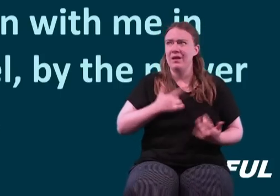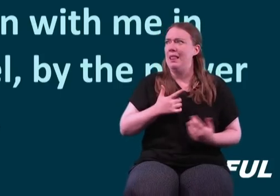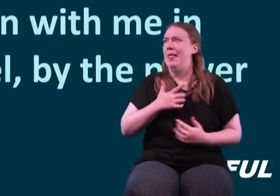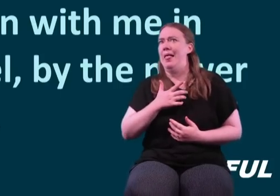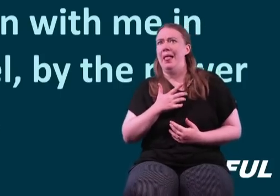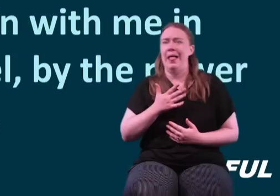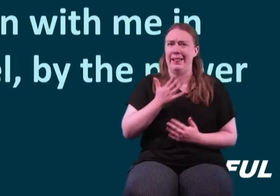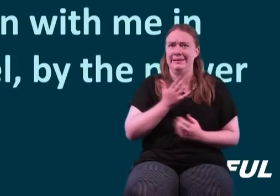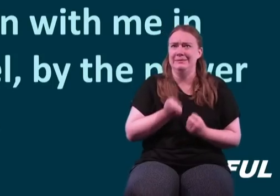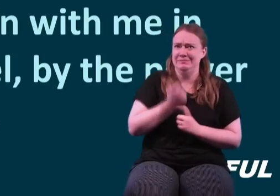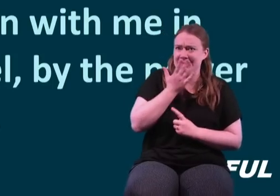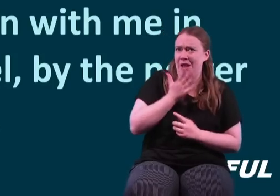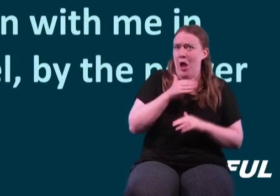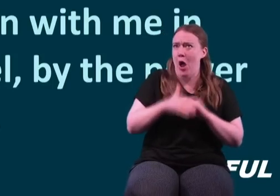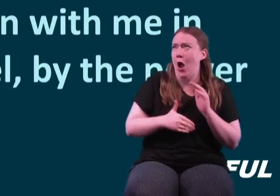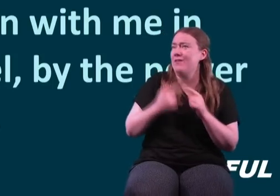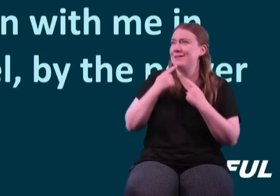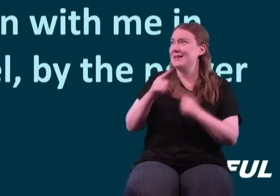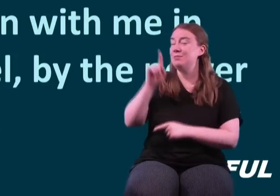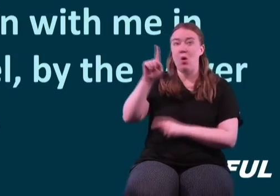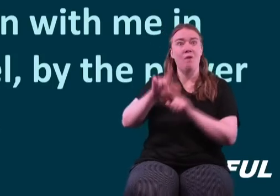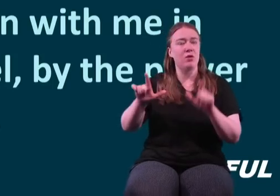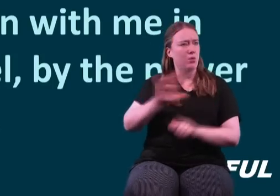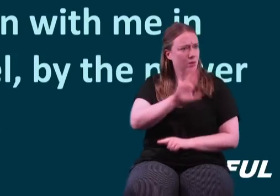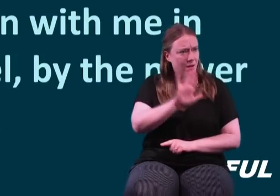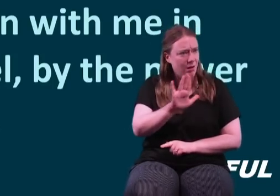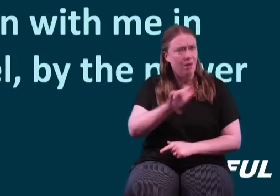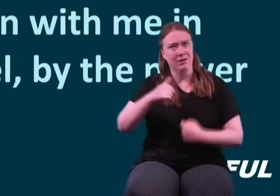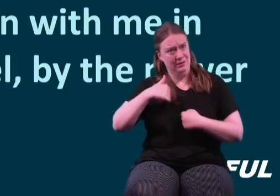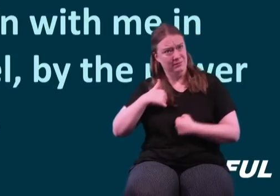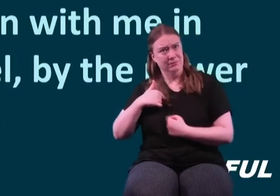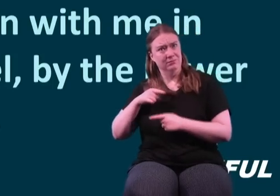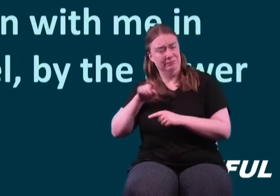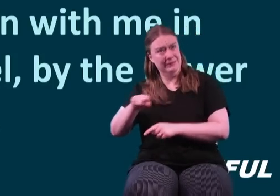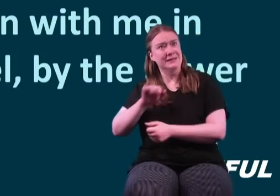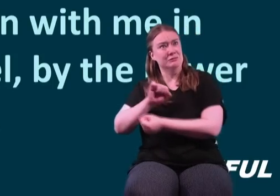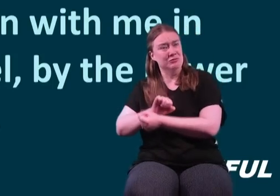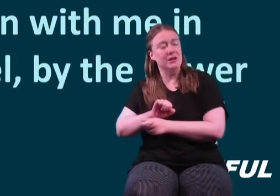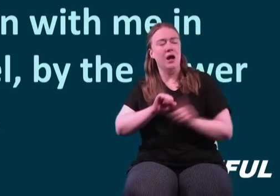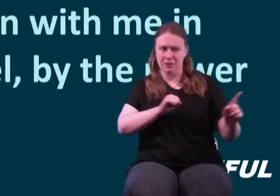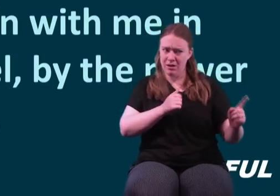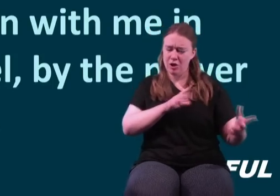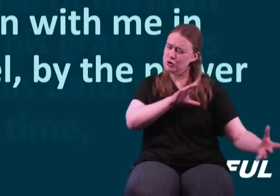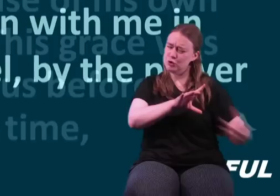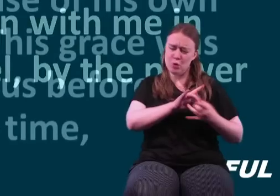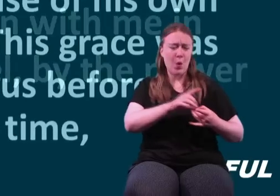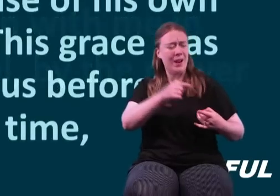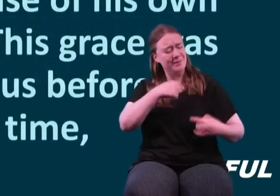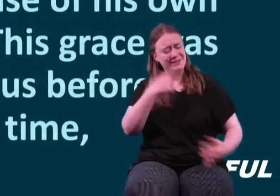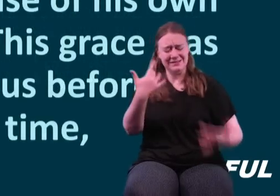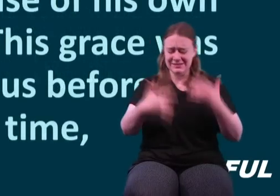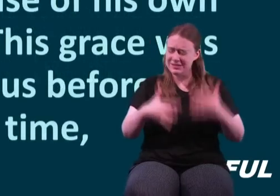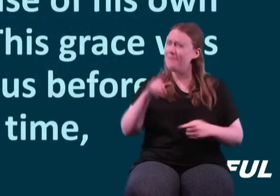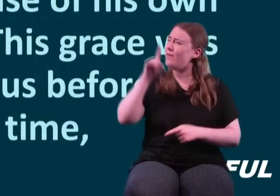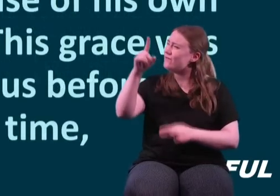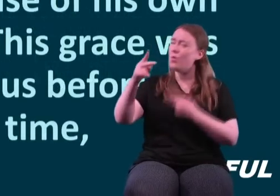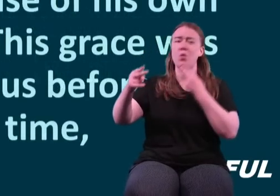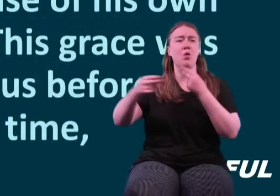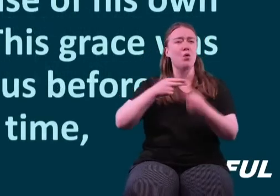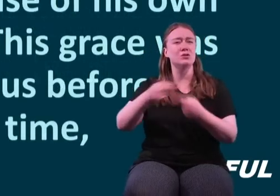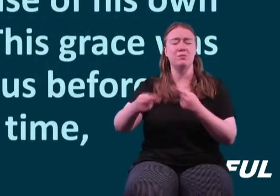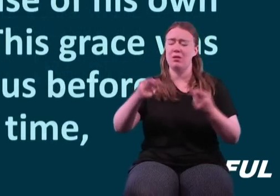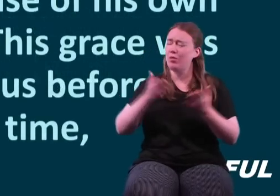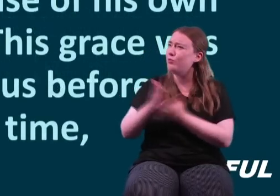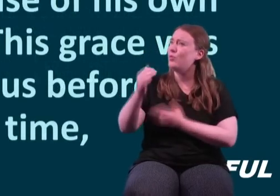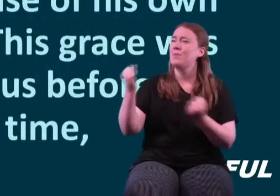prisoner. Rather, join with me in suffering for the gospel by the power of God.